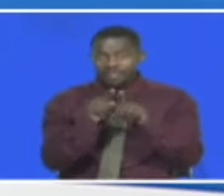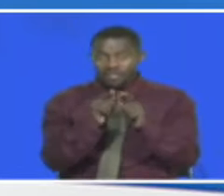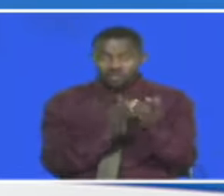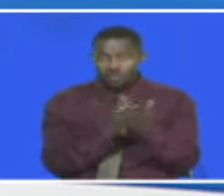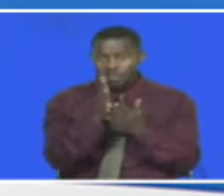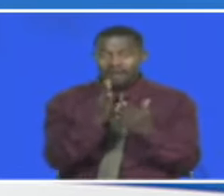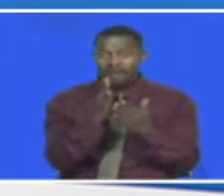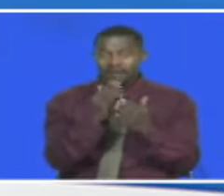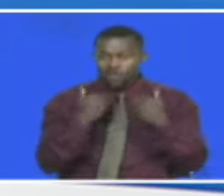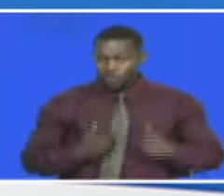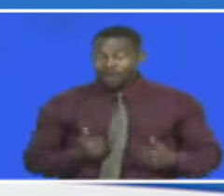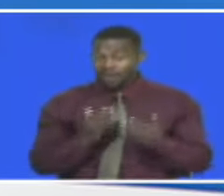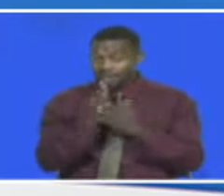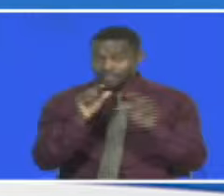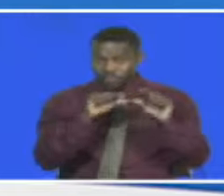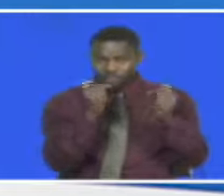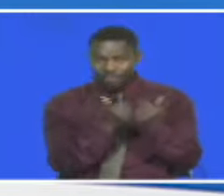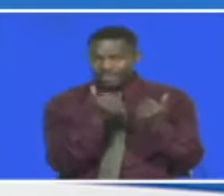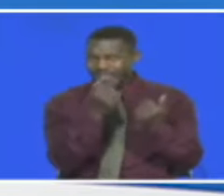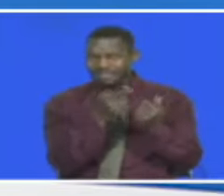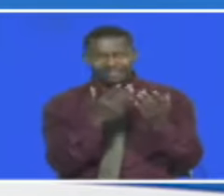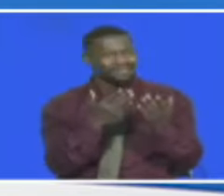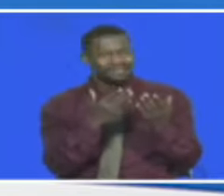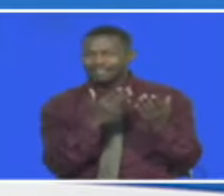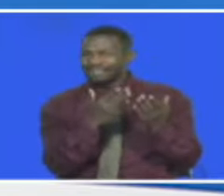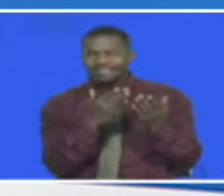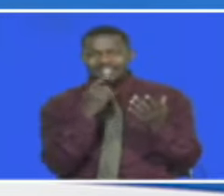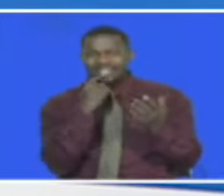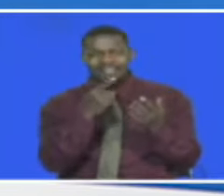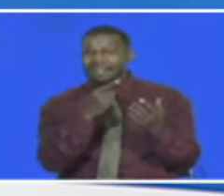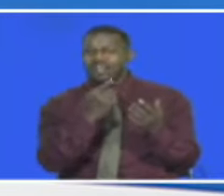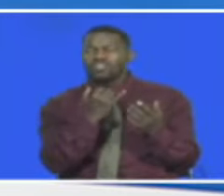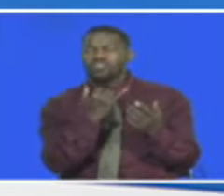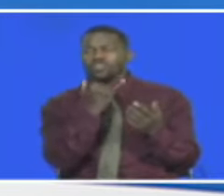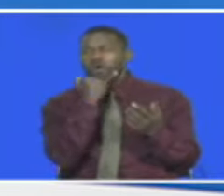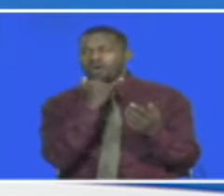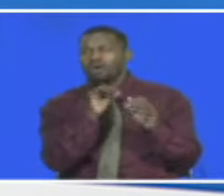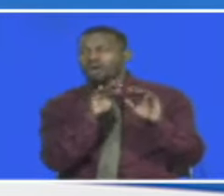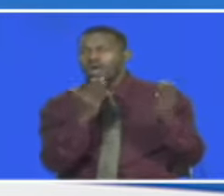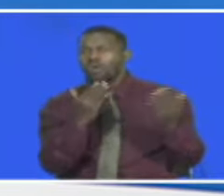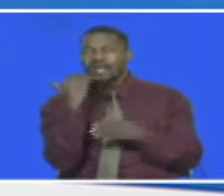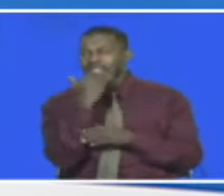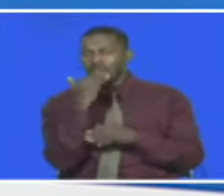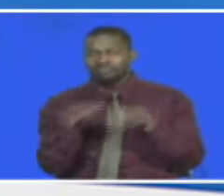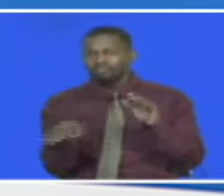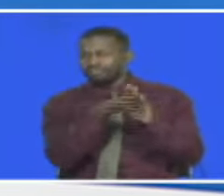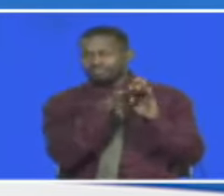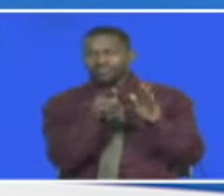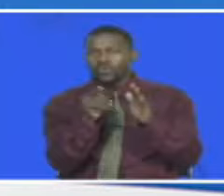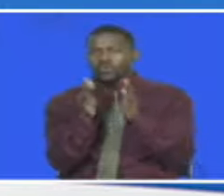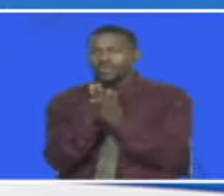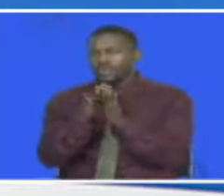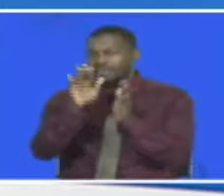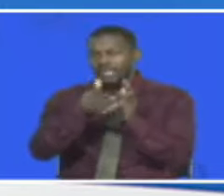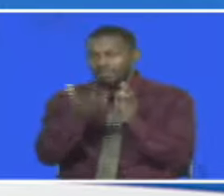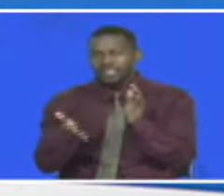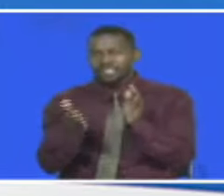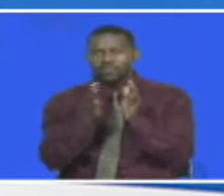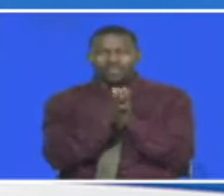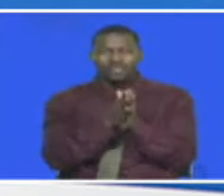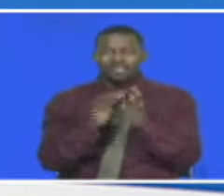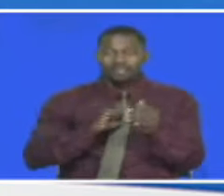groups have condemned the manner in which Rigathi Gachagua was impeached by both the National Assembly and the Senate. The leaders, who